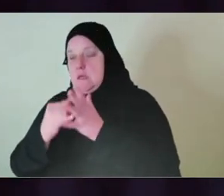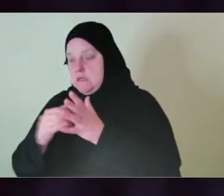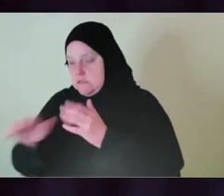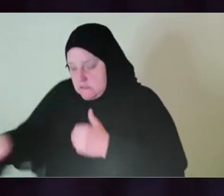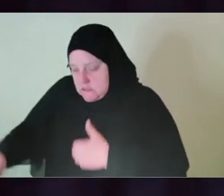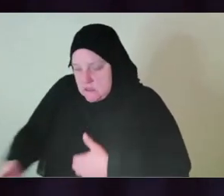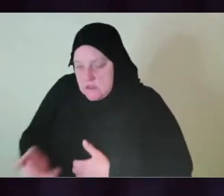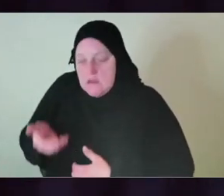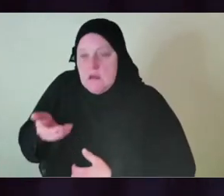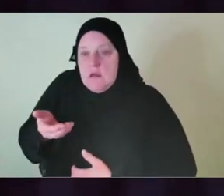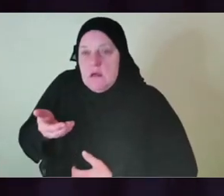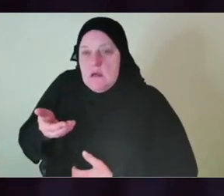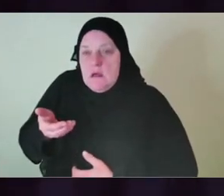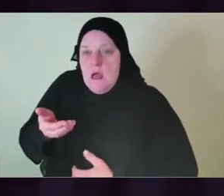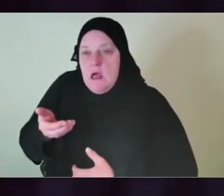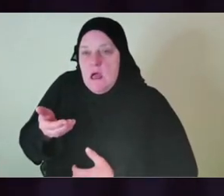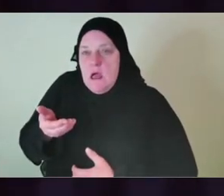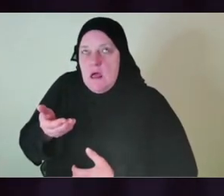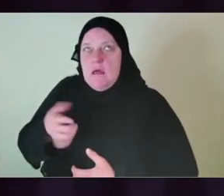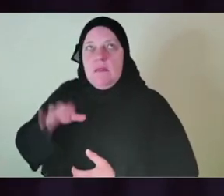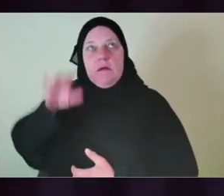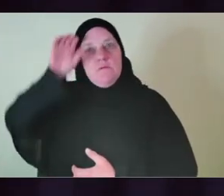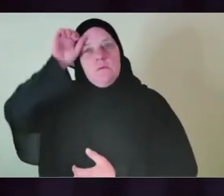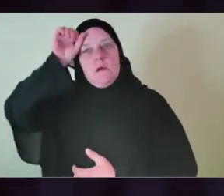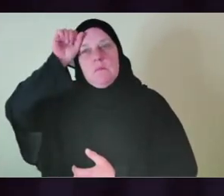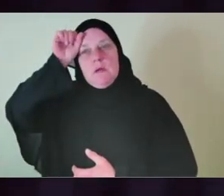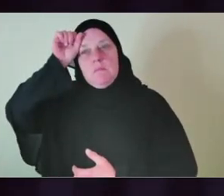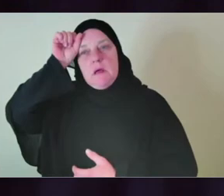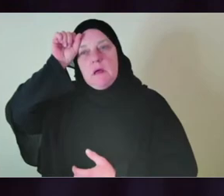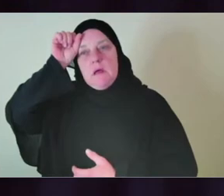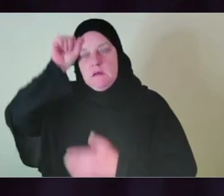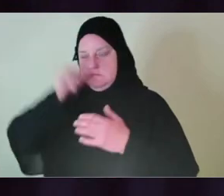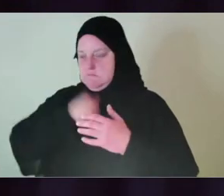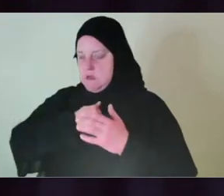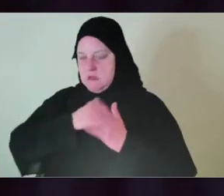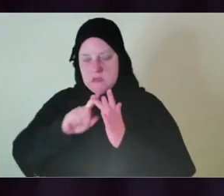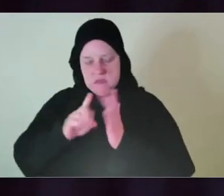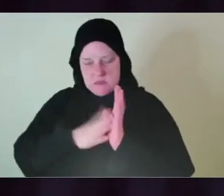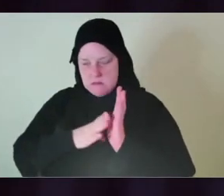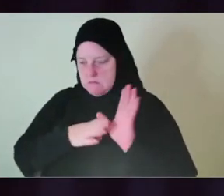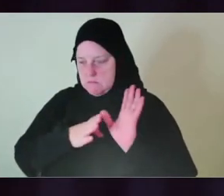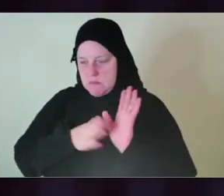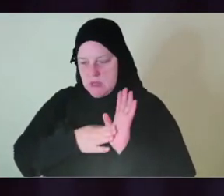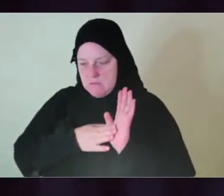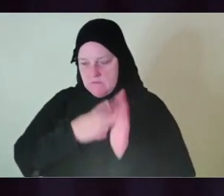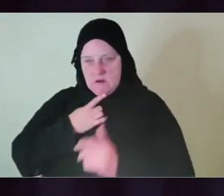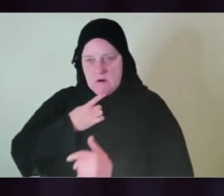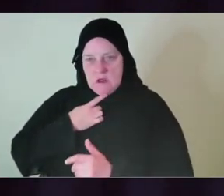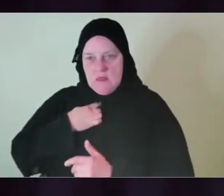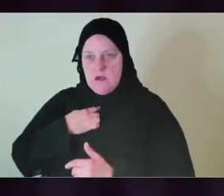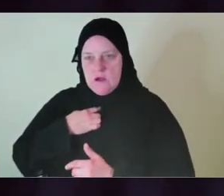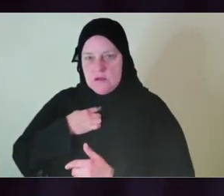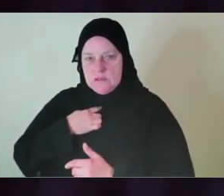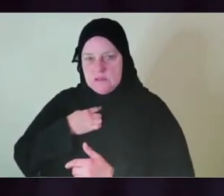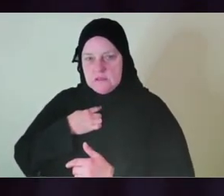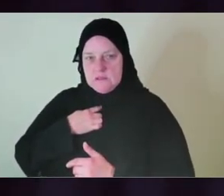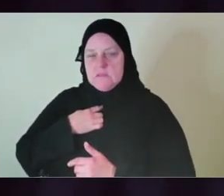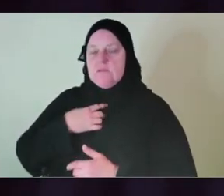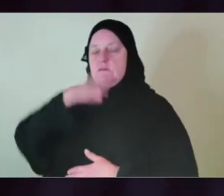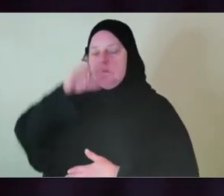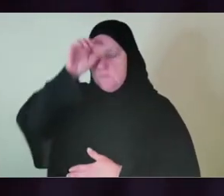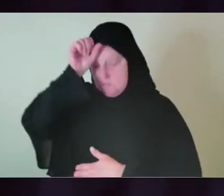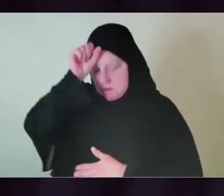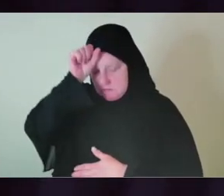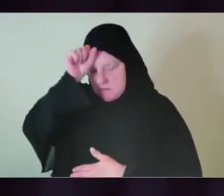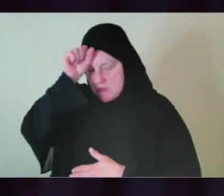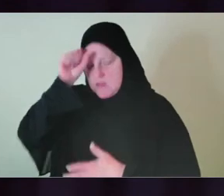he remembered the thirst of his Imam. He remembered the thirst of his brother Hussein.